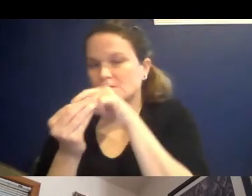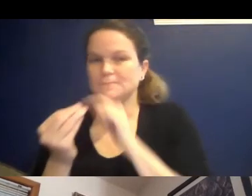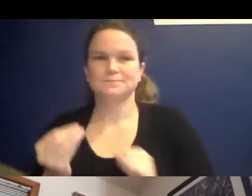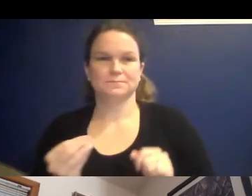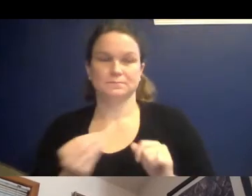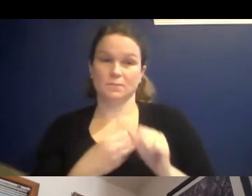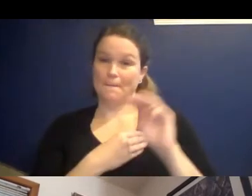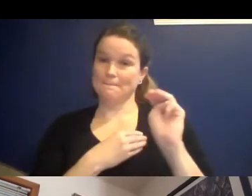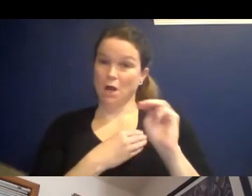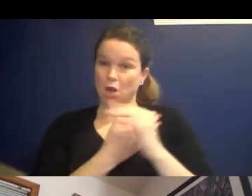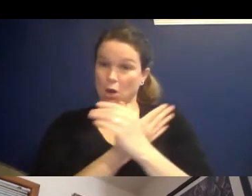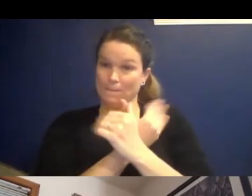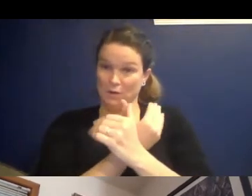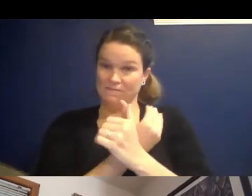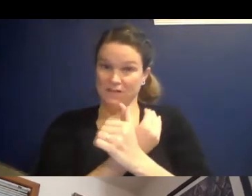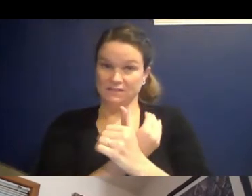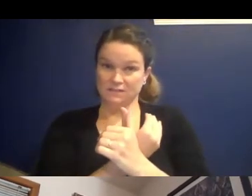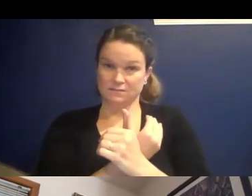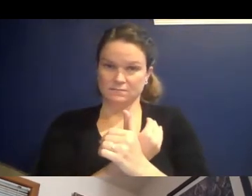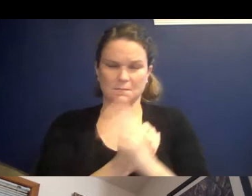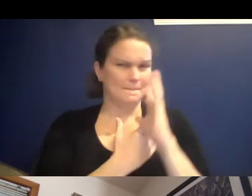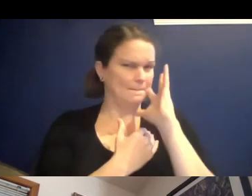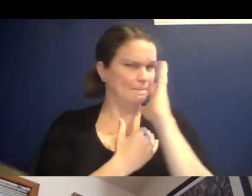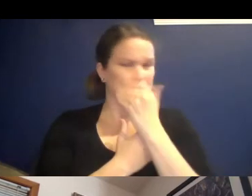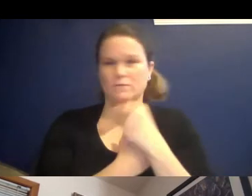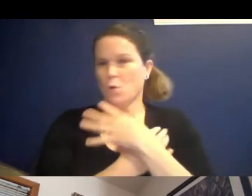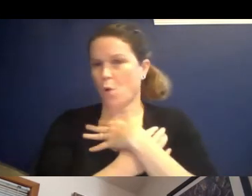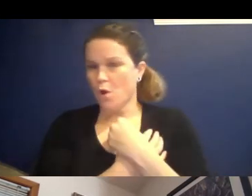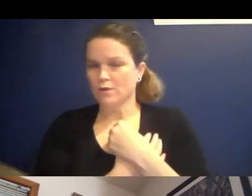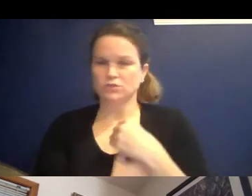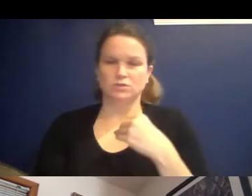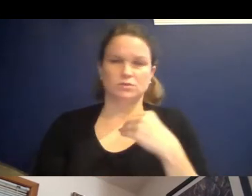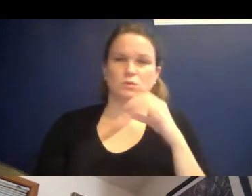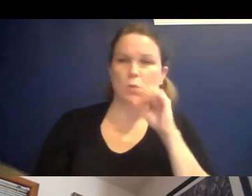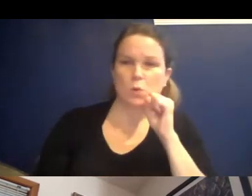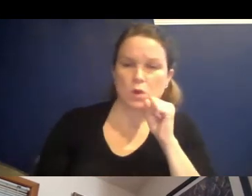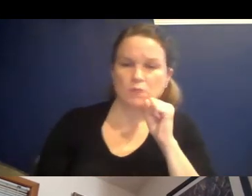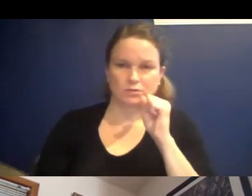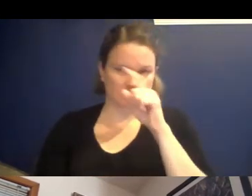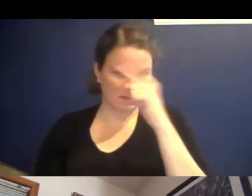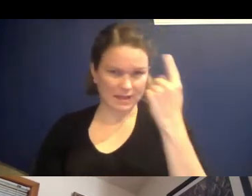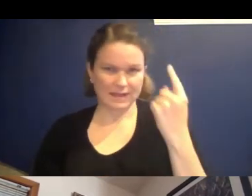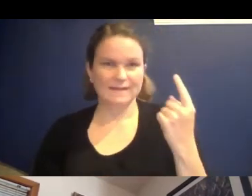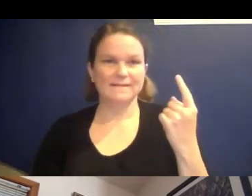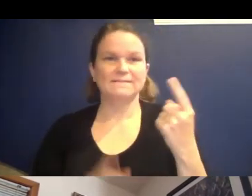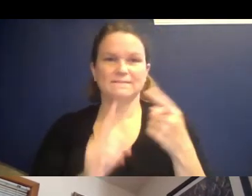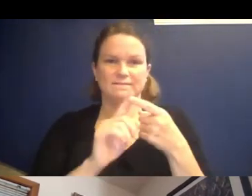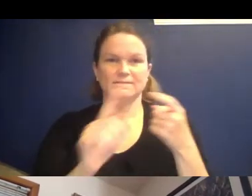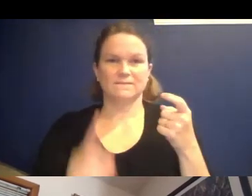Monarch butterflies are beautiful orange, white, and black butterflies that belong to the Nymphalidae family of